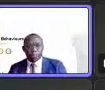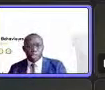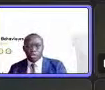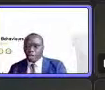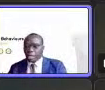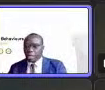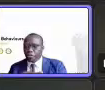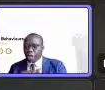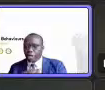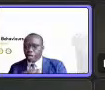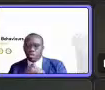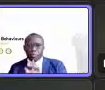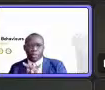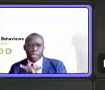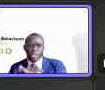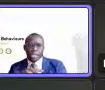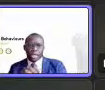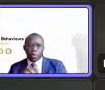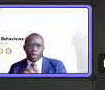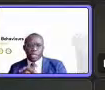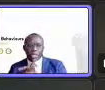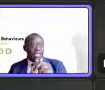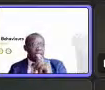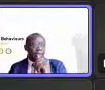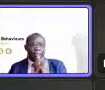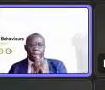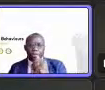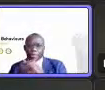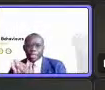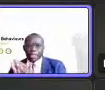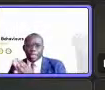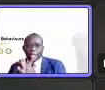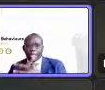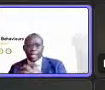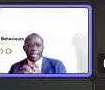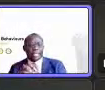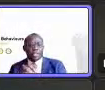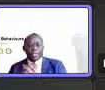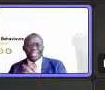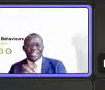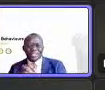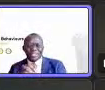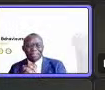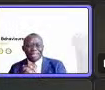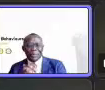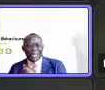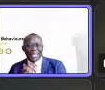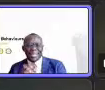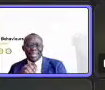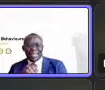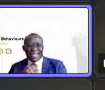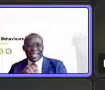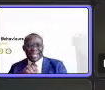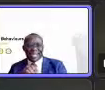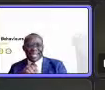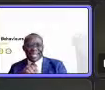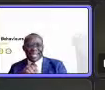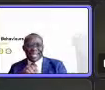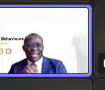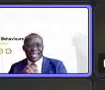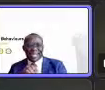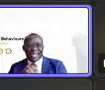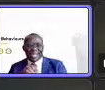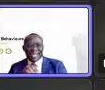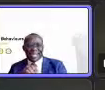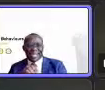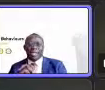of development of Aerotropolis, and one of them is Ethiopia Airline is doing extremely well in